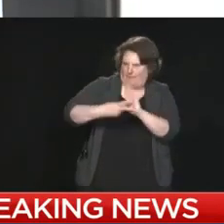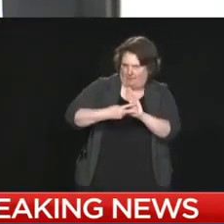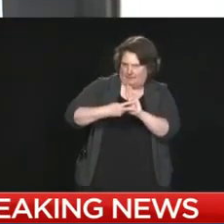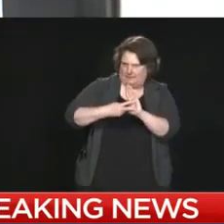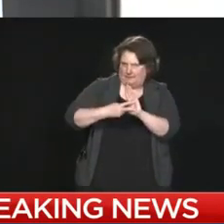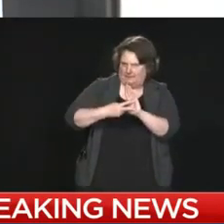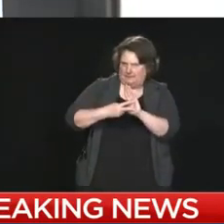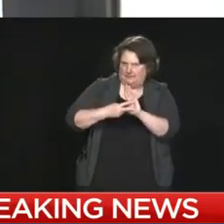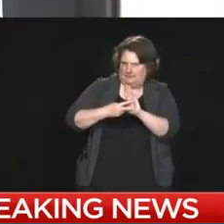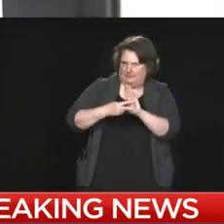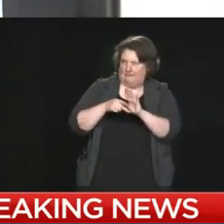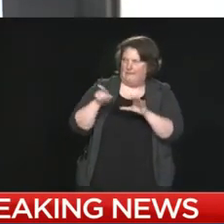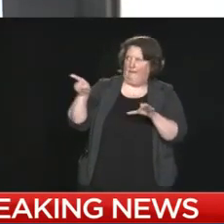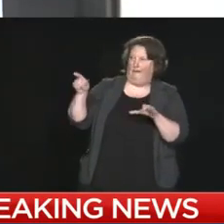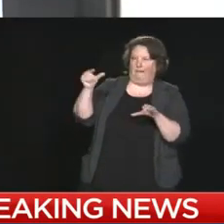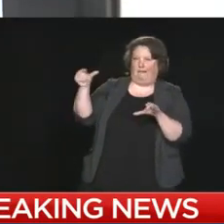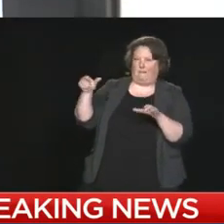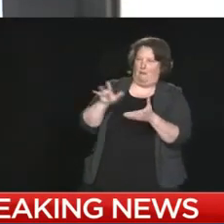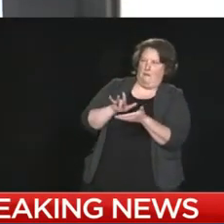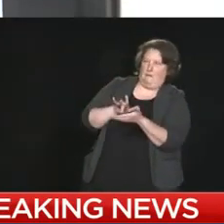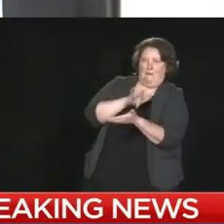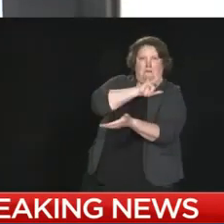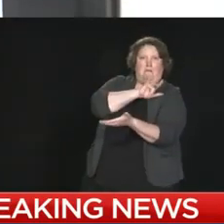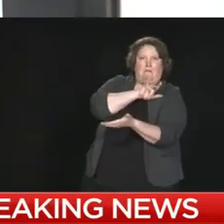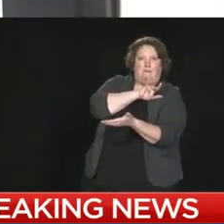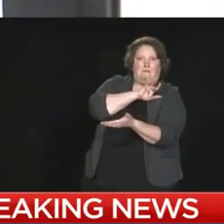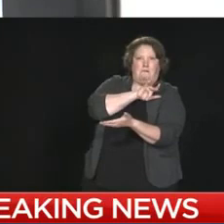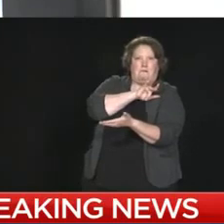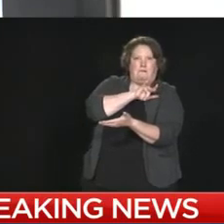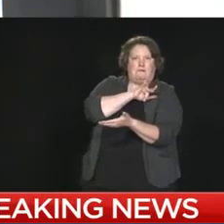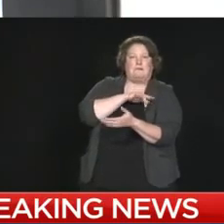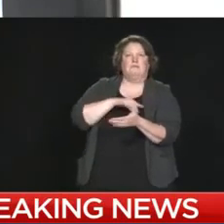deliberately try to take advantage of the system. And